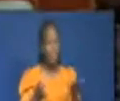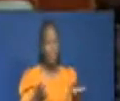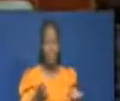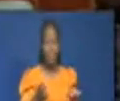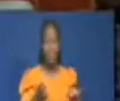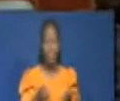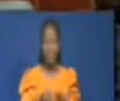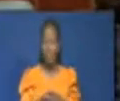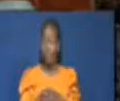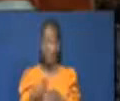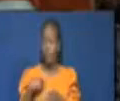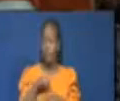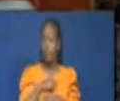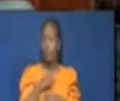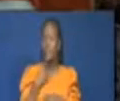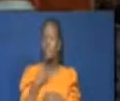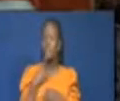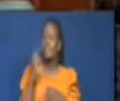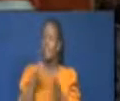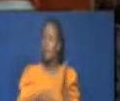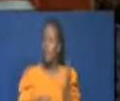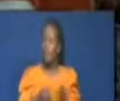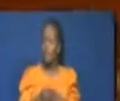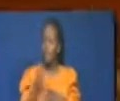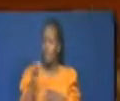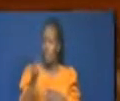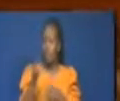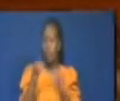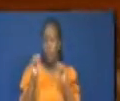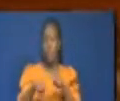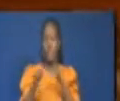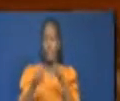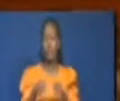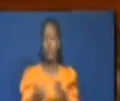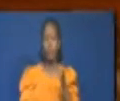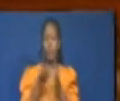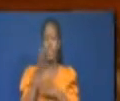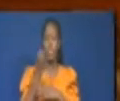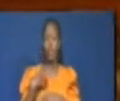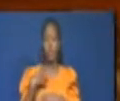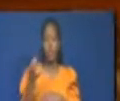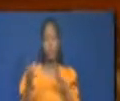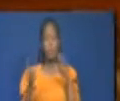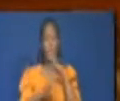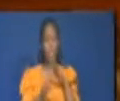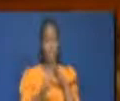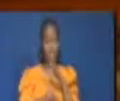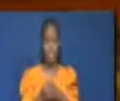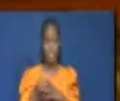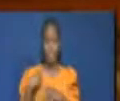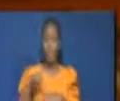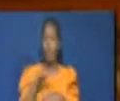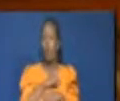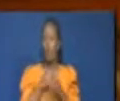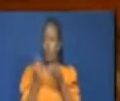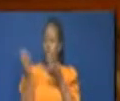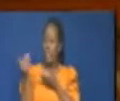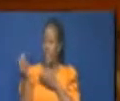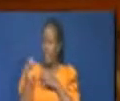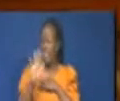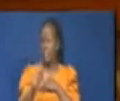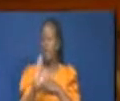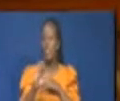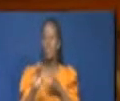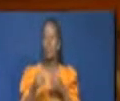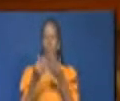We told you you are a wealth creation ministry. We expect you not to dish out mining licenses